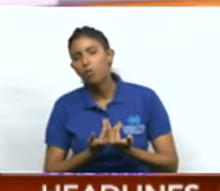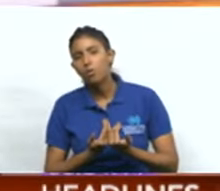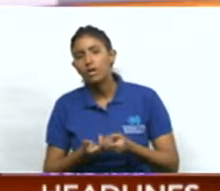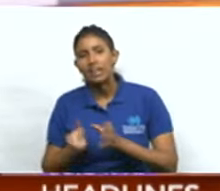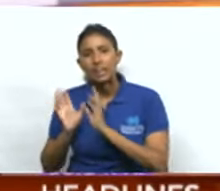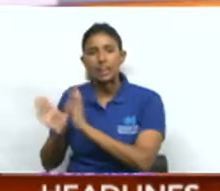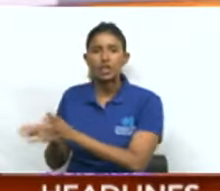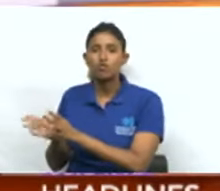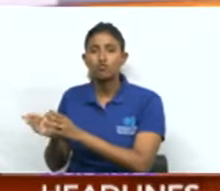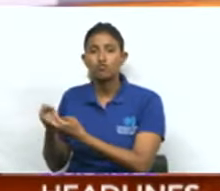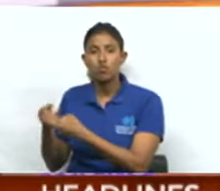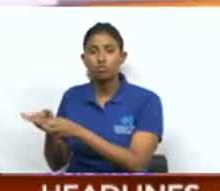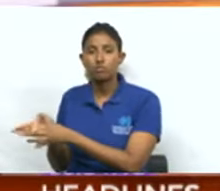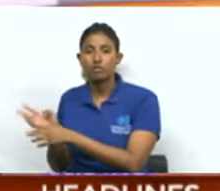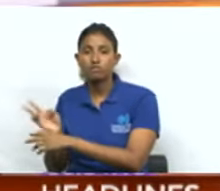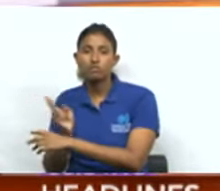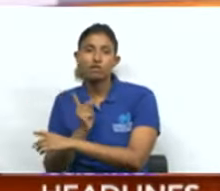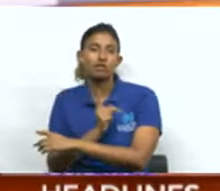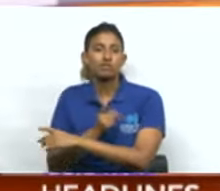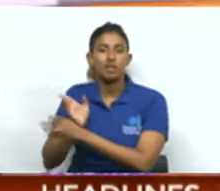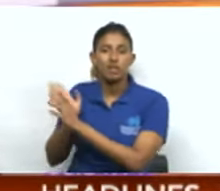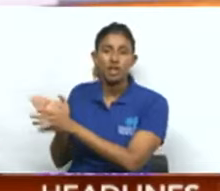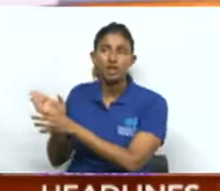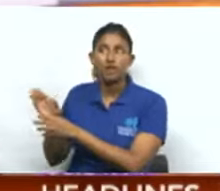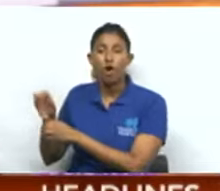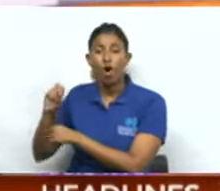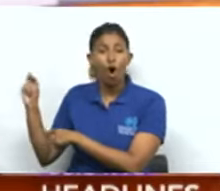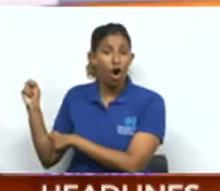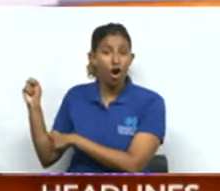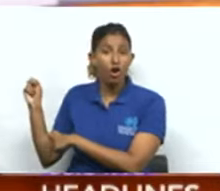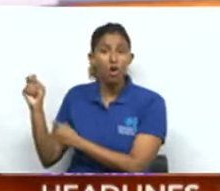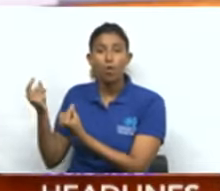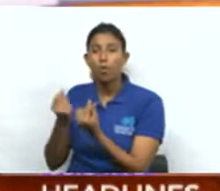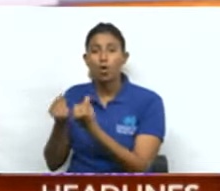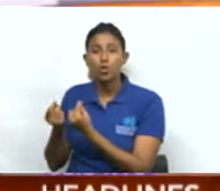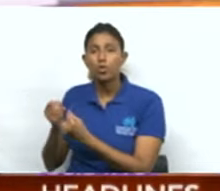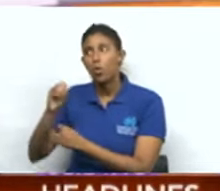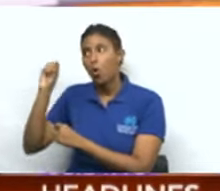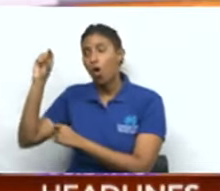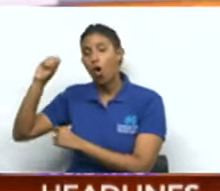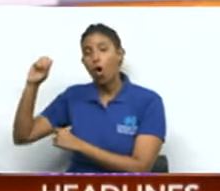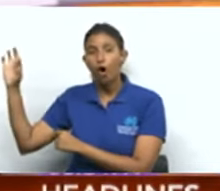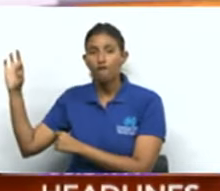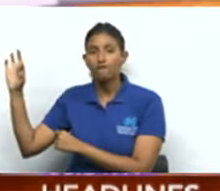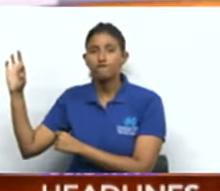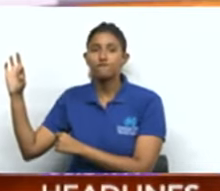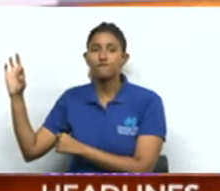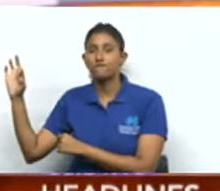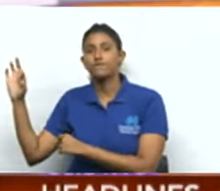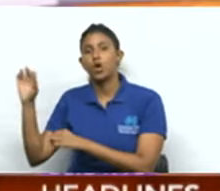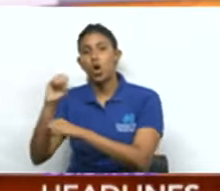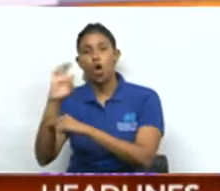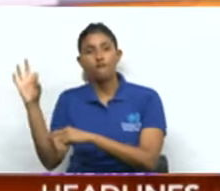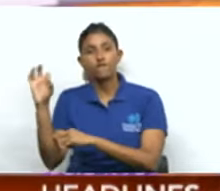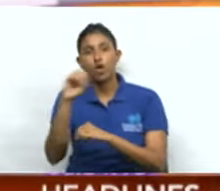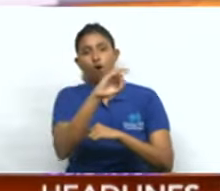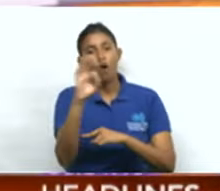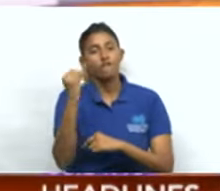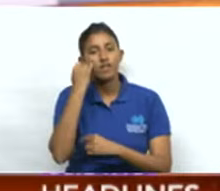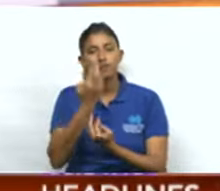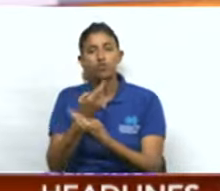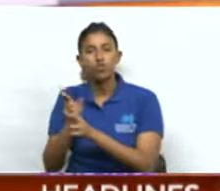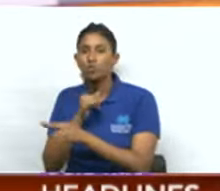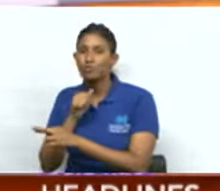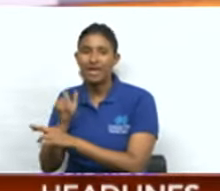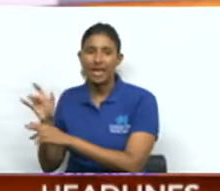them. So during that period, you may want to be more deliberate in taking off some lights. You may want to